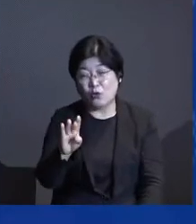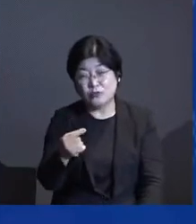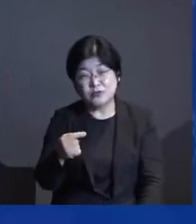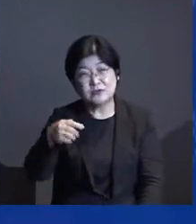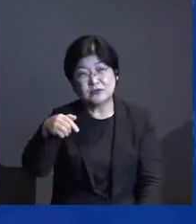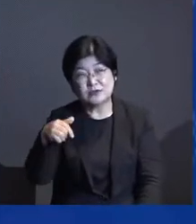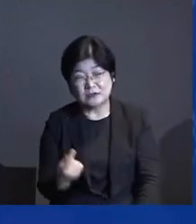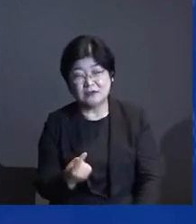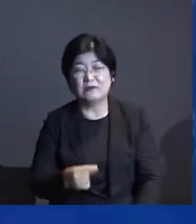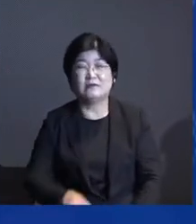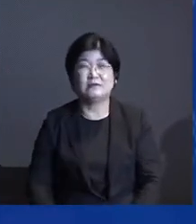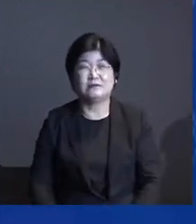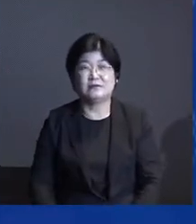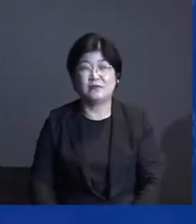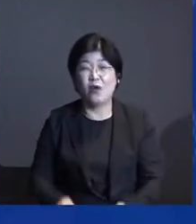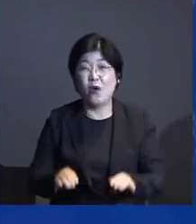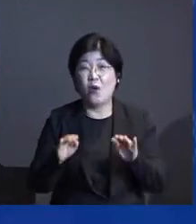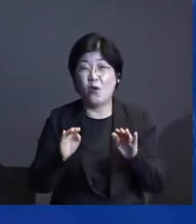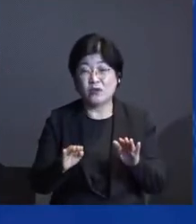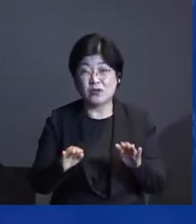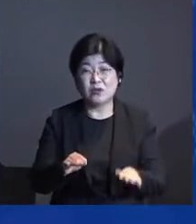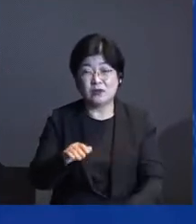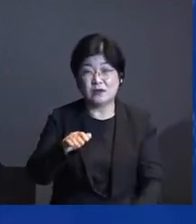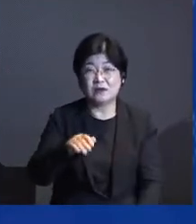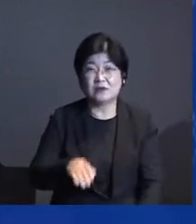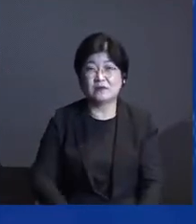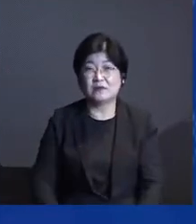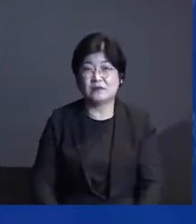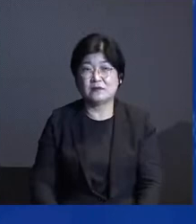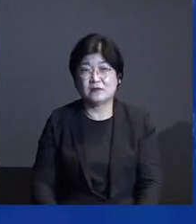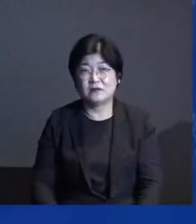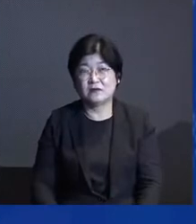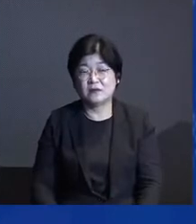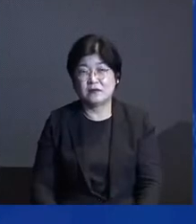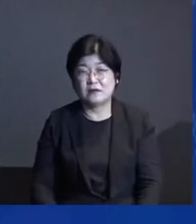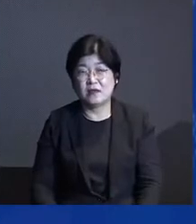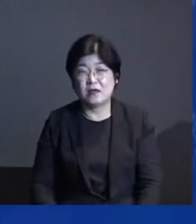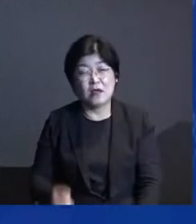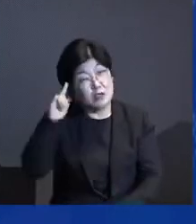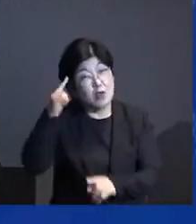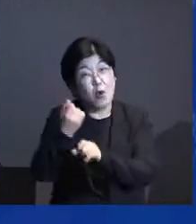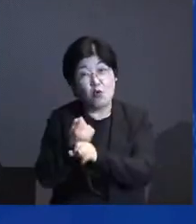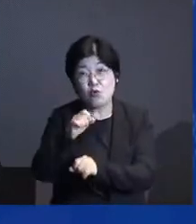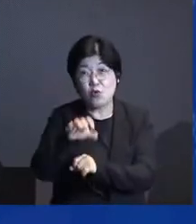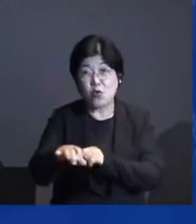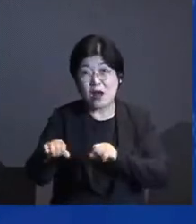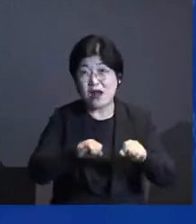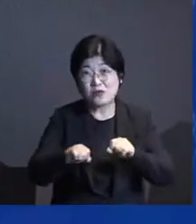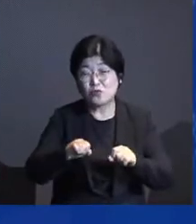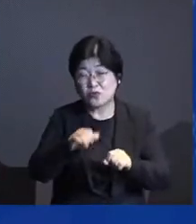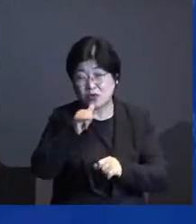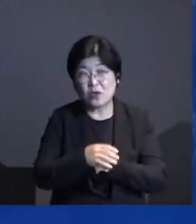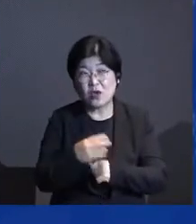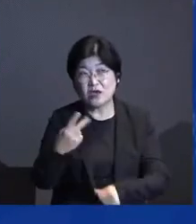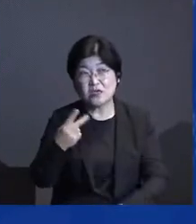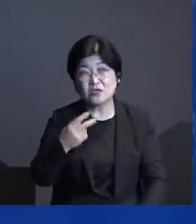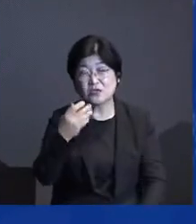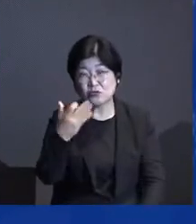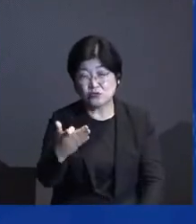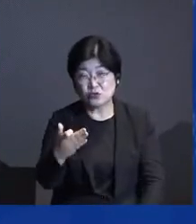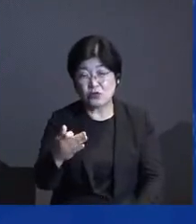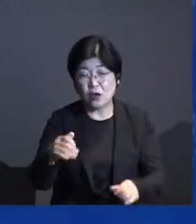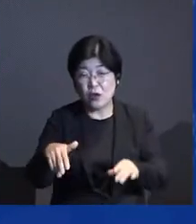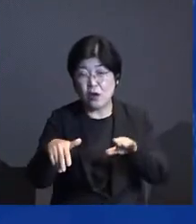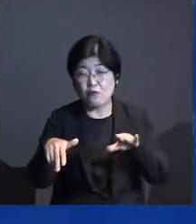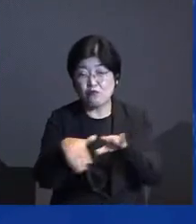Quorum. She joined Quorum Cultural and Social Research in 2019, where she is